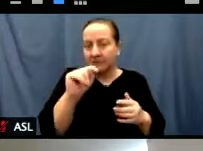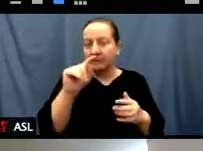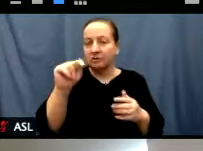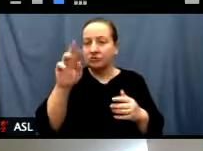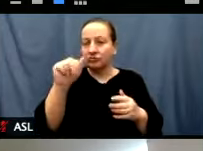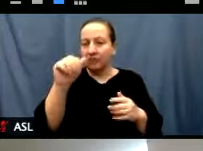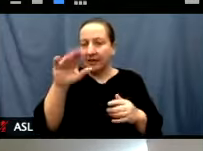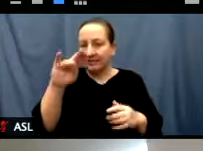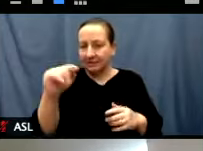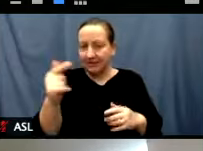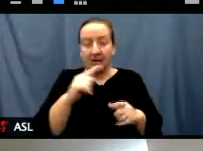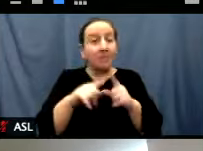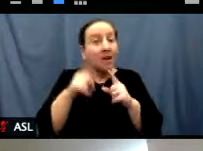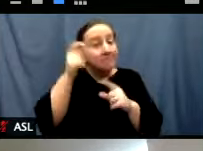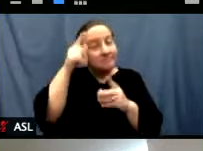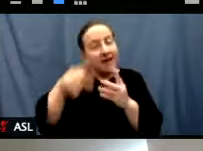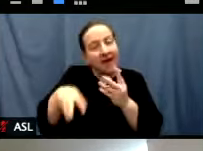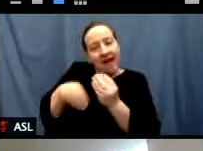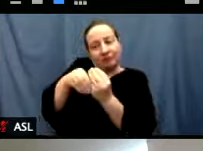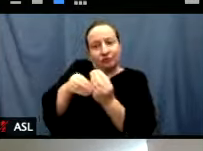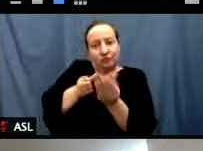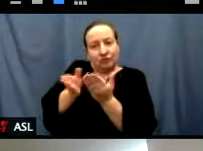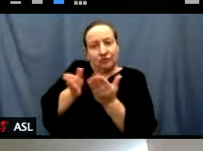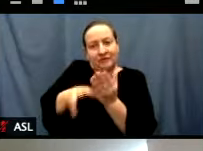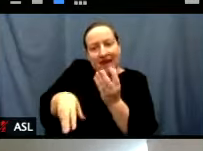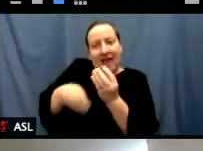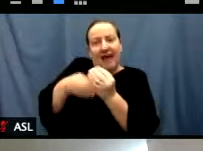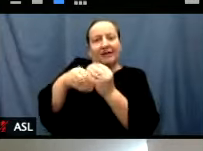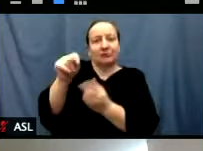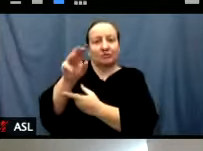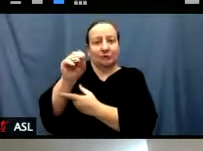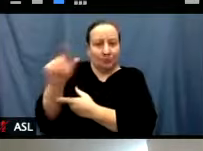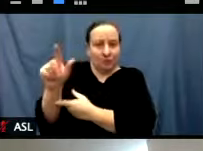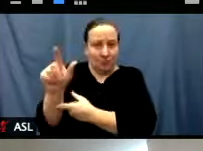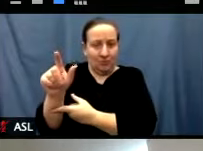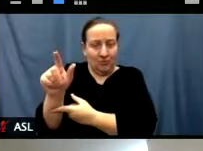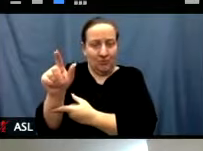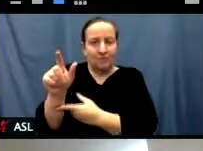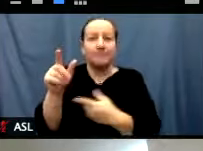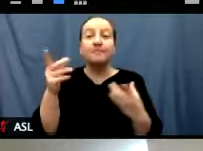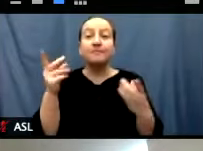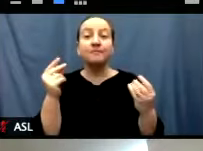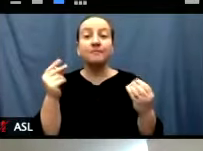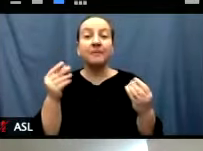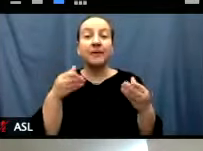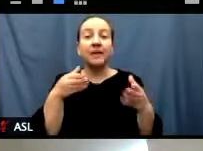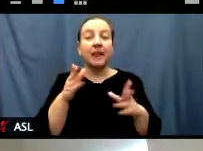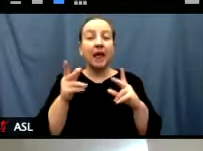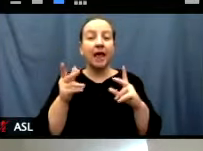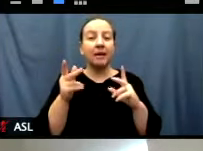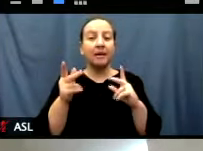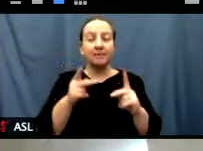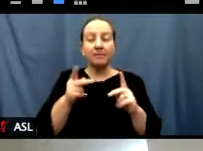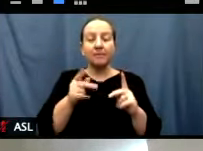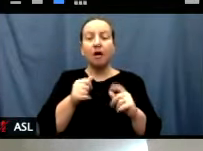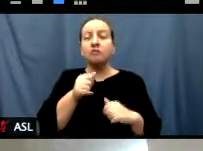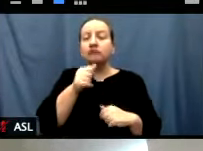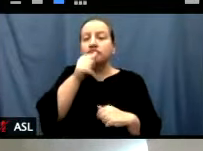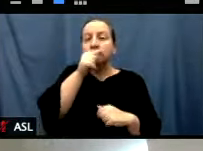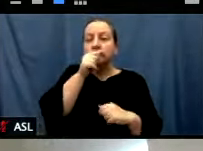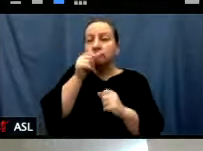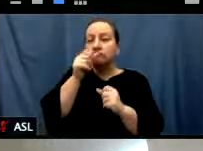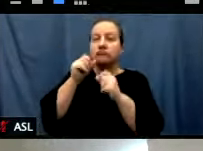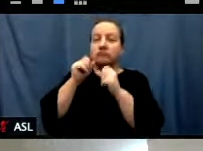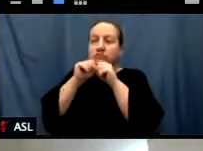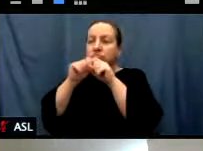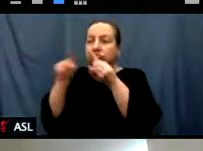what it allows us to do and allows individuals to do is anonymously notify individuals